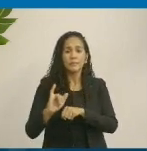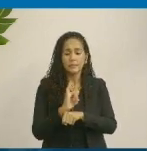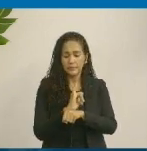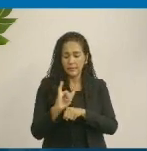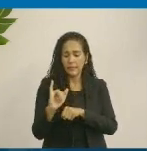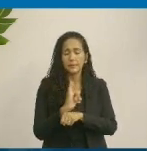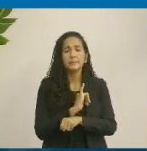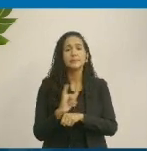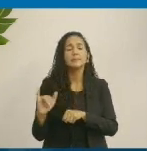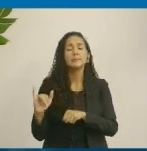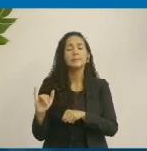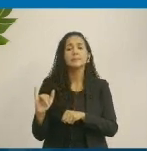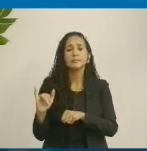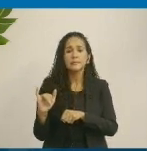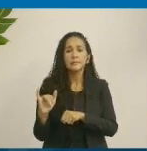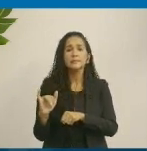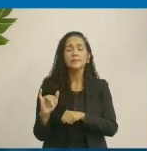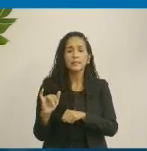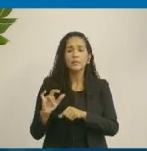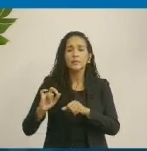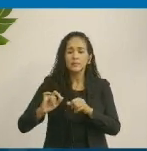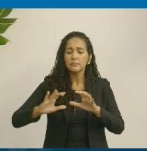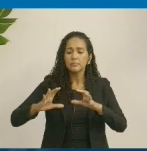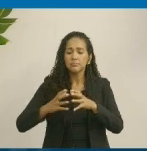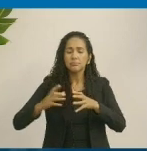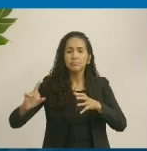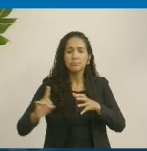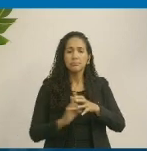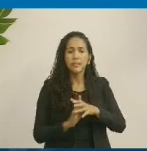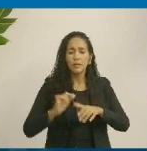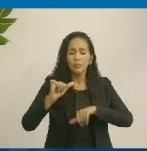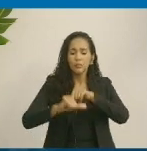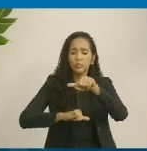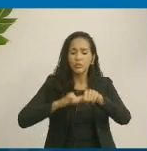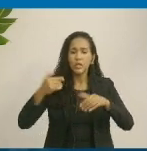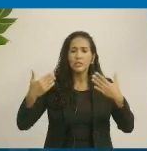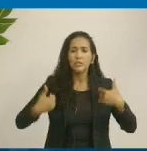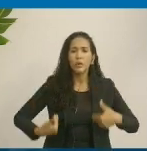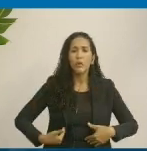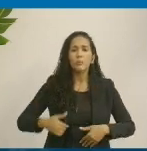you want to see in your life. Finally, to ensure that we have